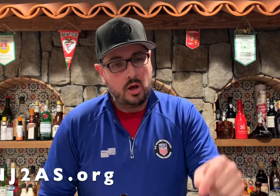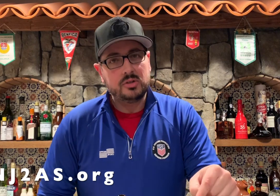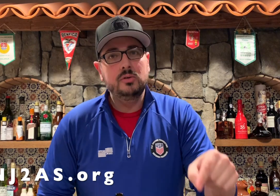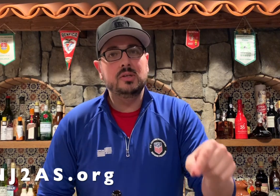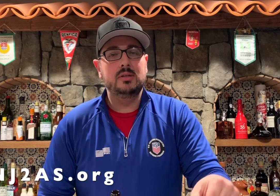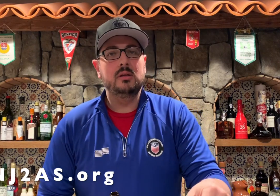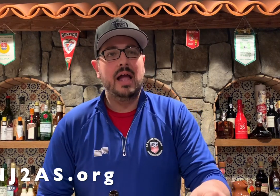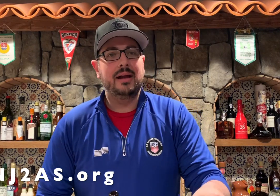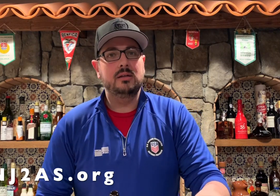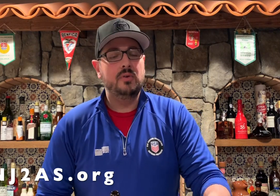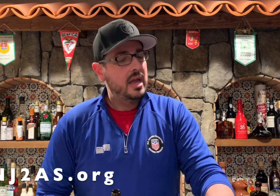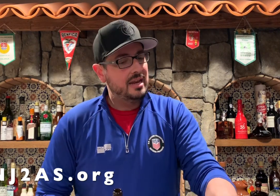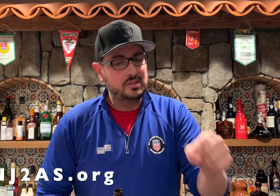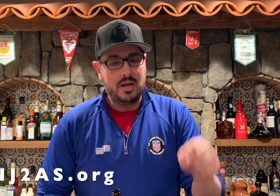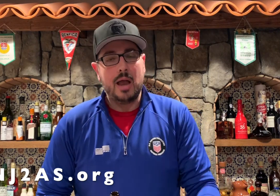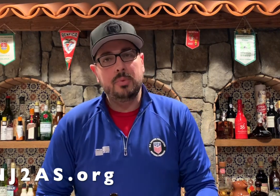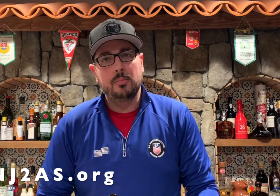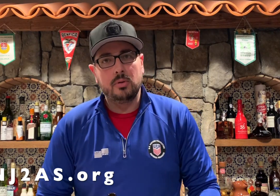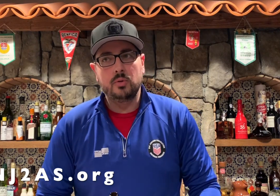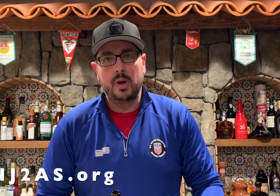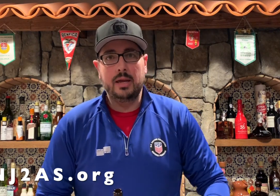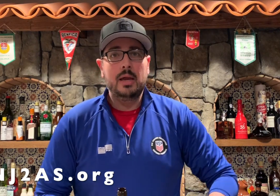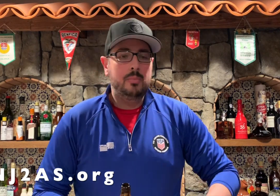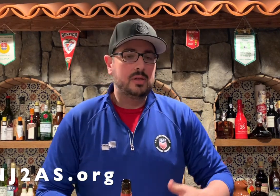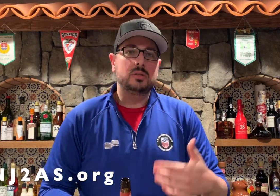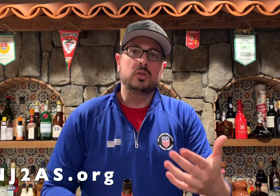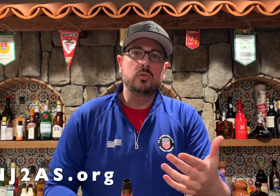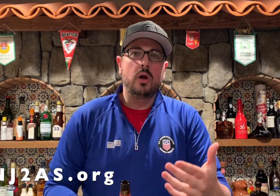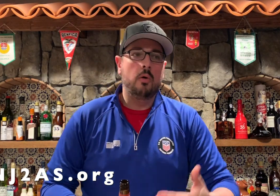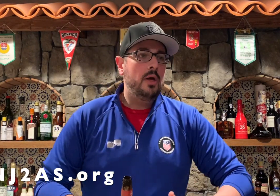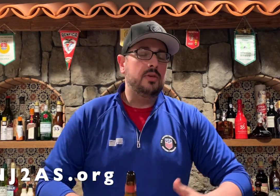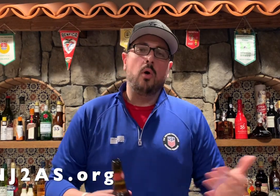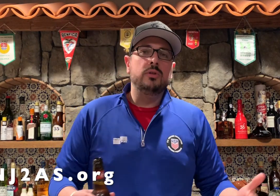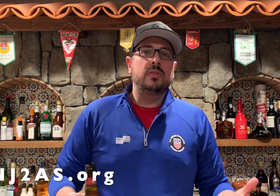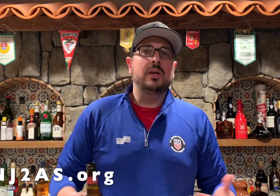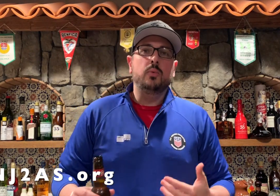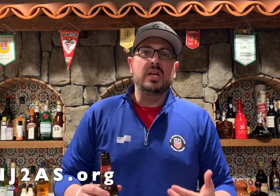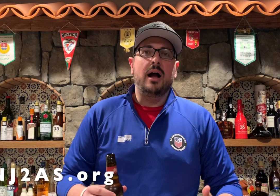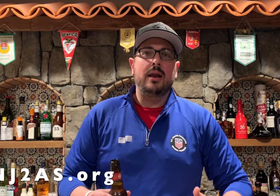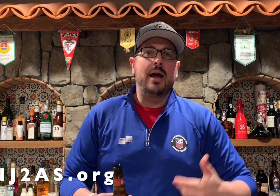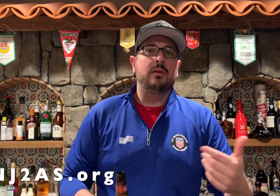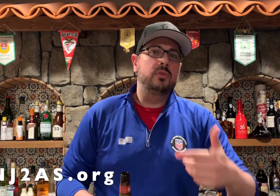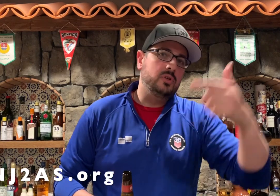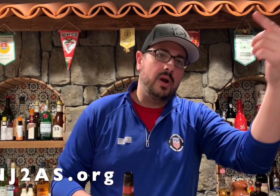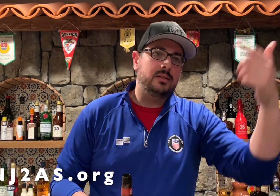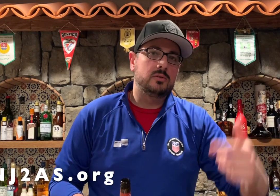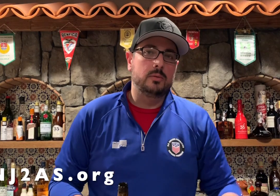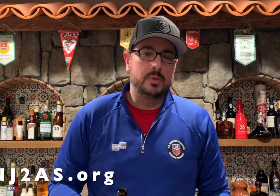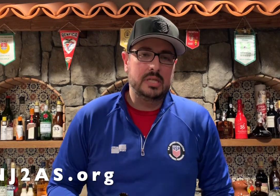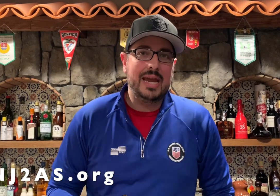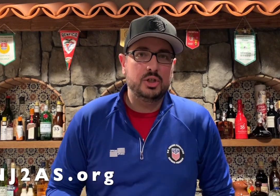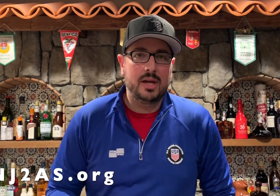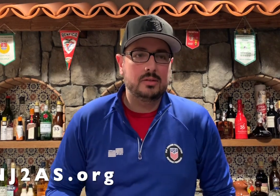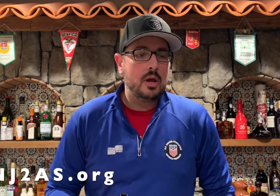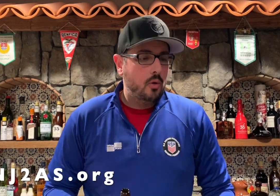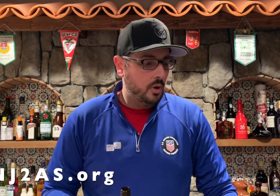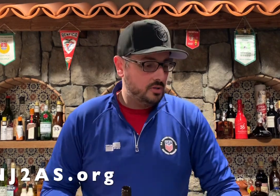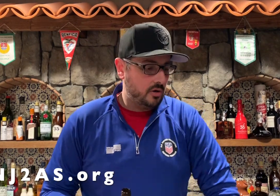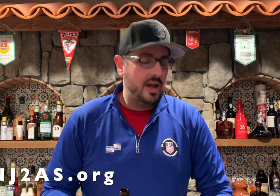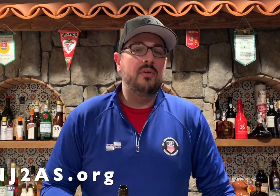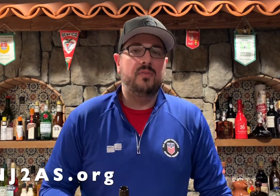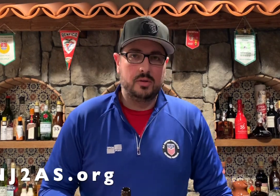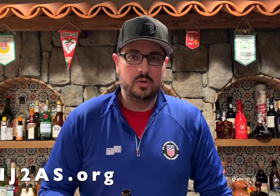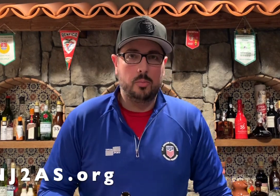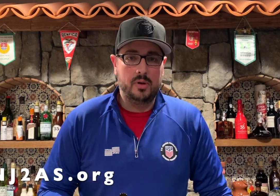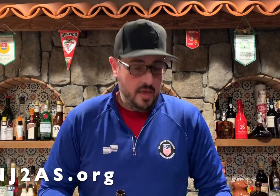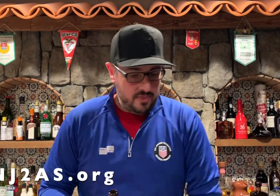Our lawsuit is still active. It has not been pulled away because, as you know, the only thing we got out of the directives from DHS was